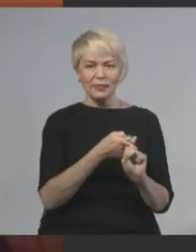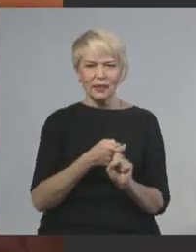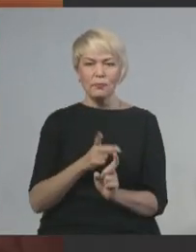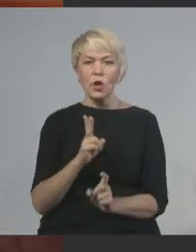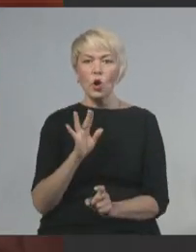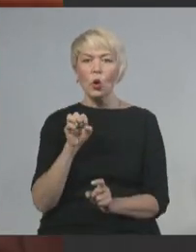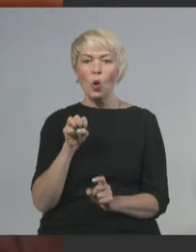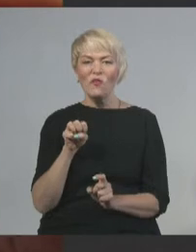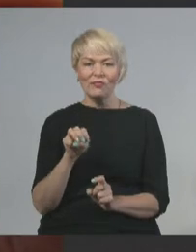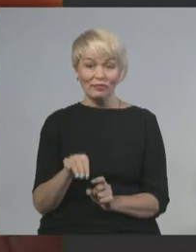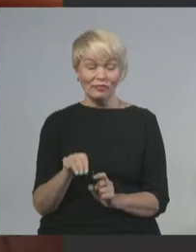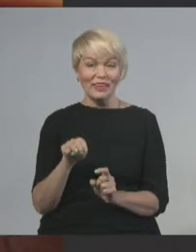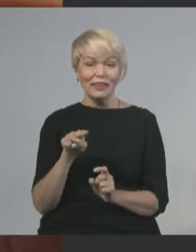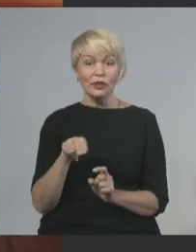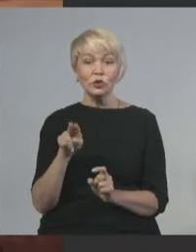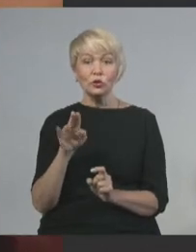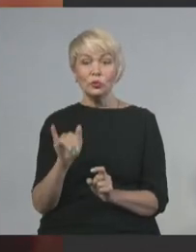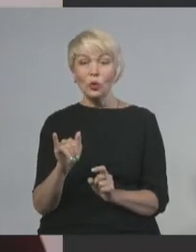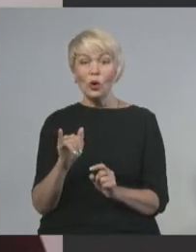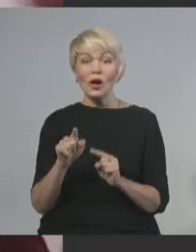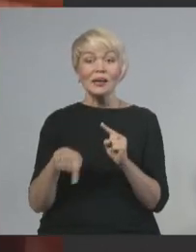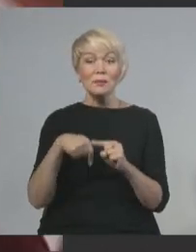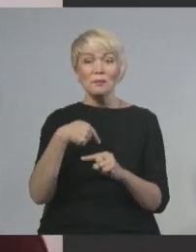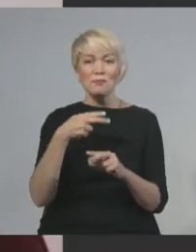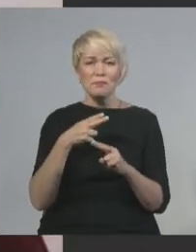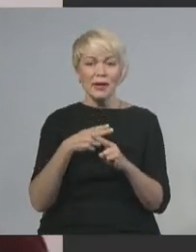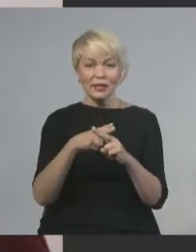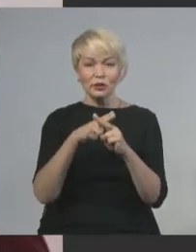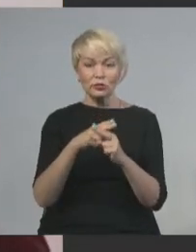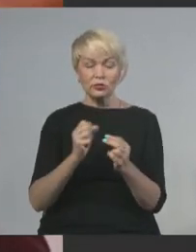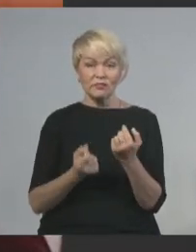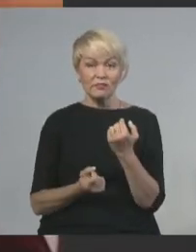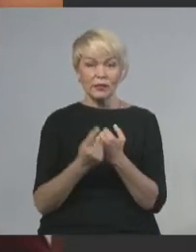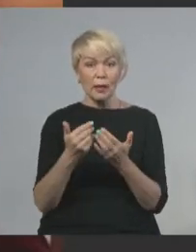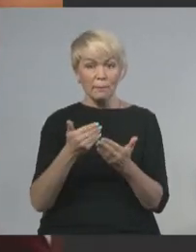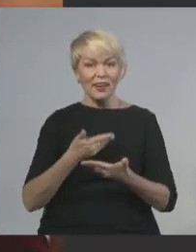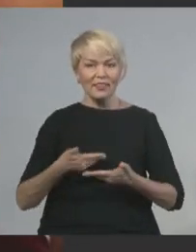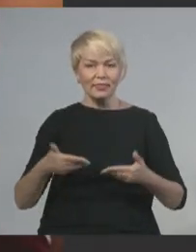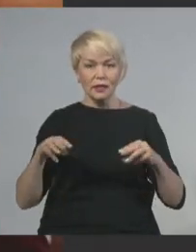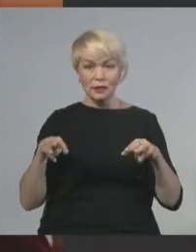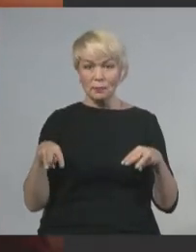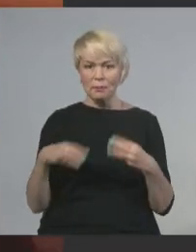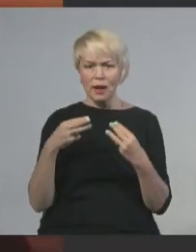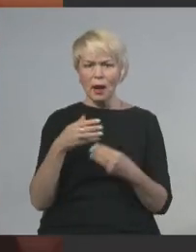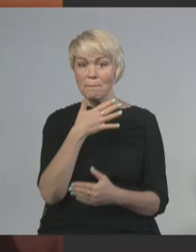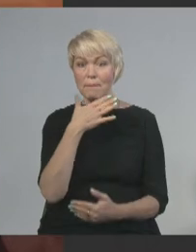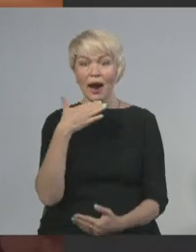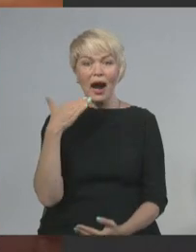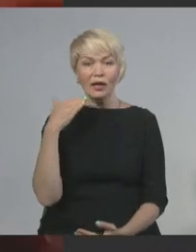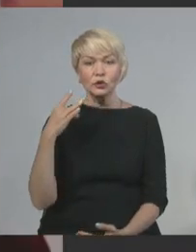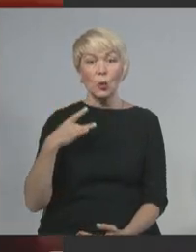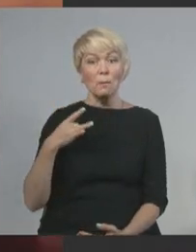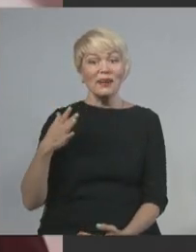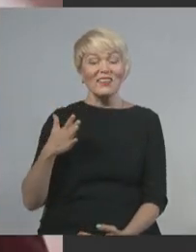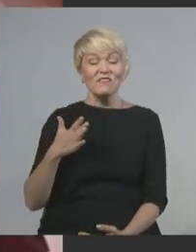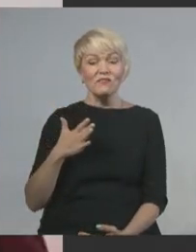the day of media had to create from home i would say a new